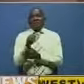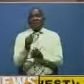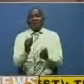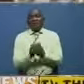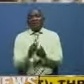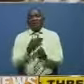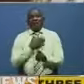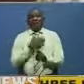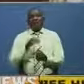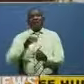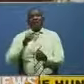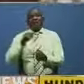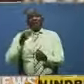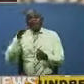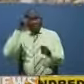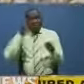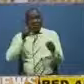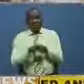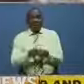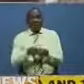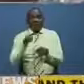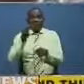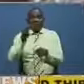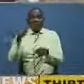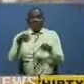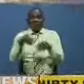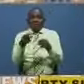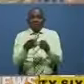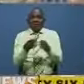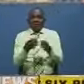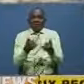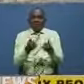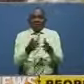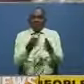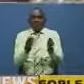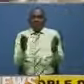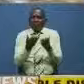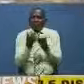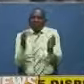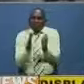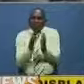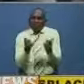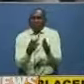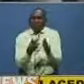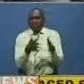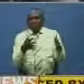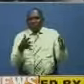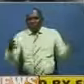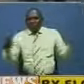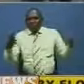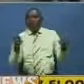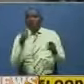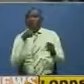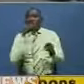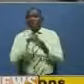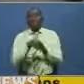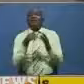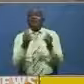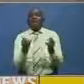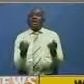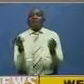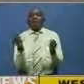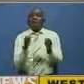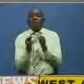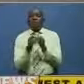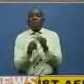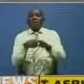this business. The one market has expanded so much so that people who were not directly involved in the